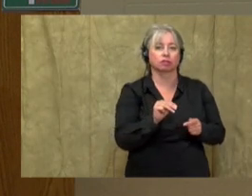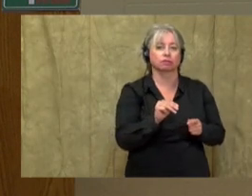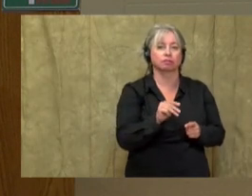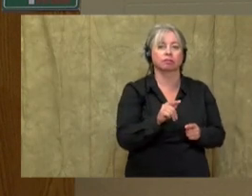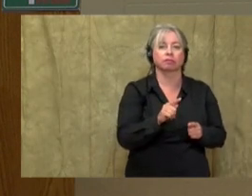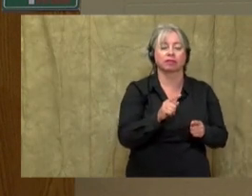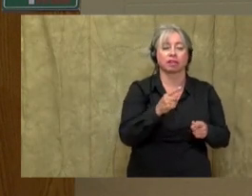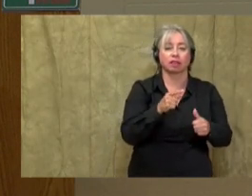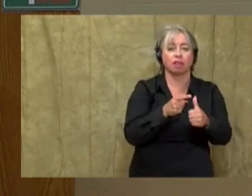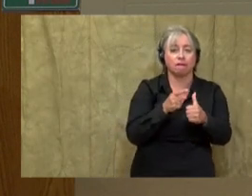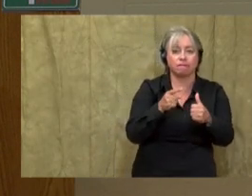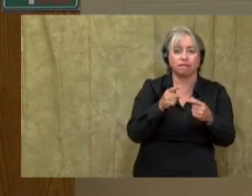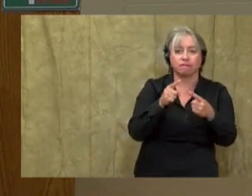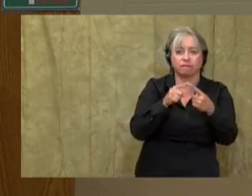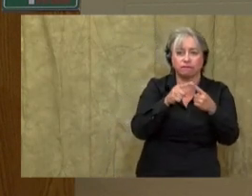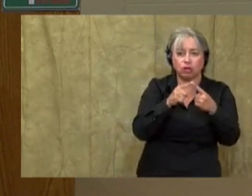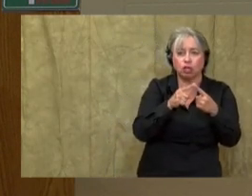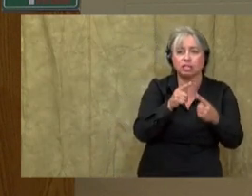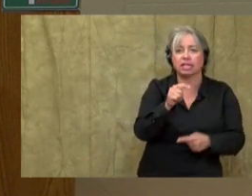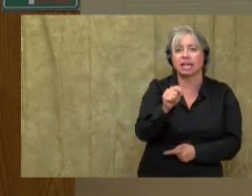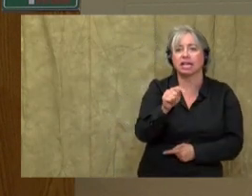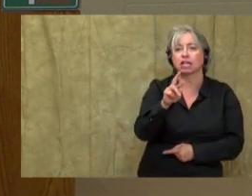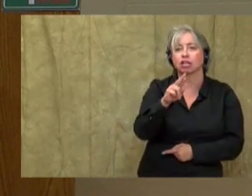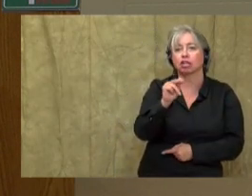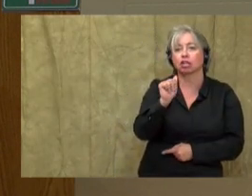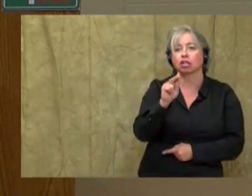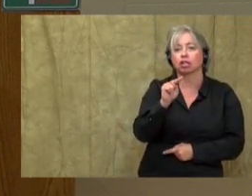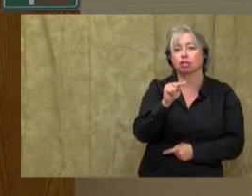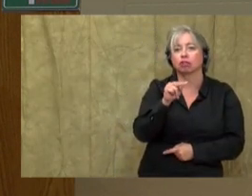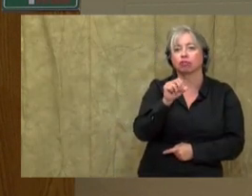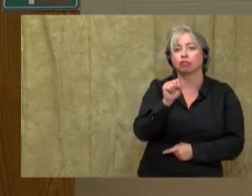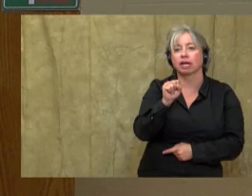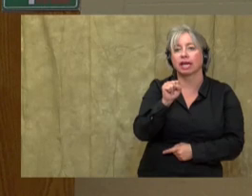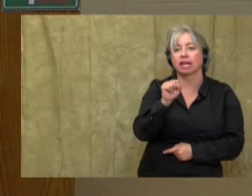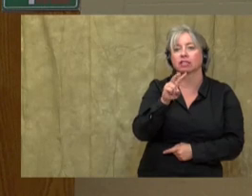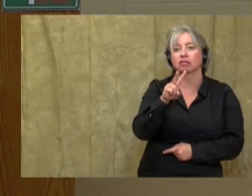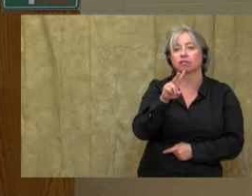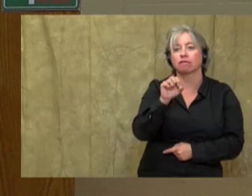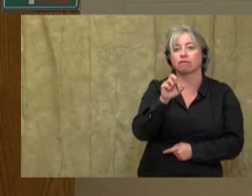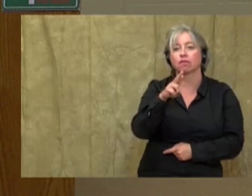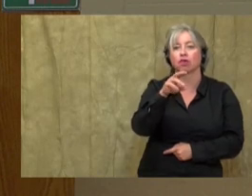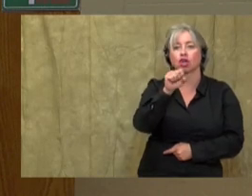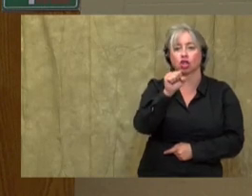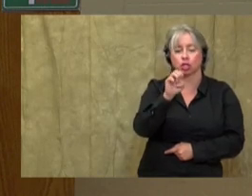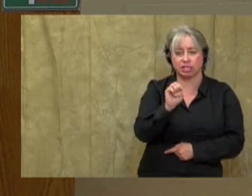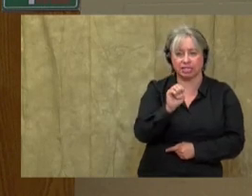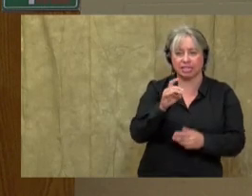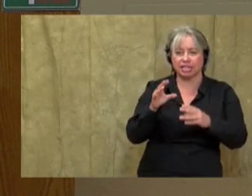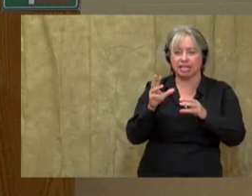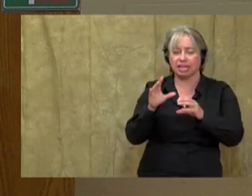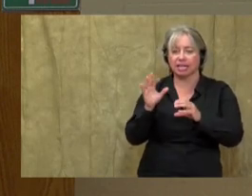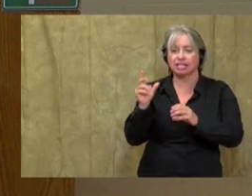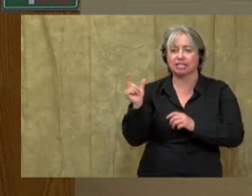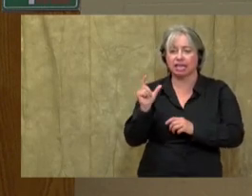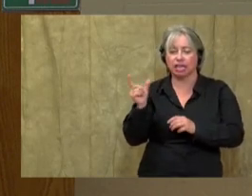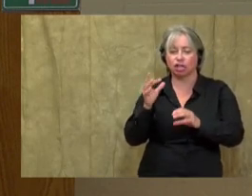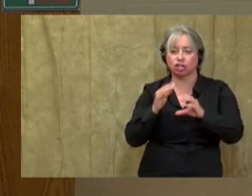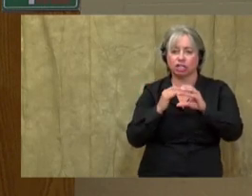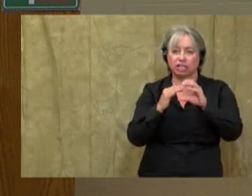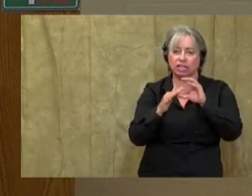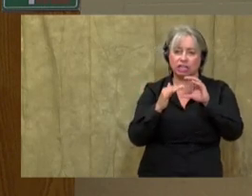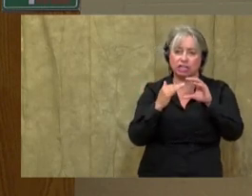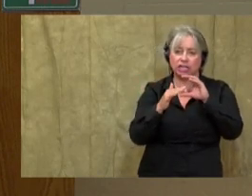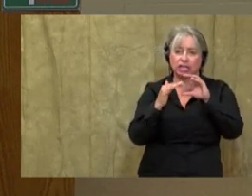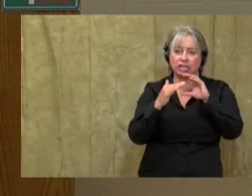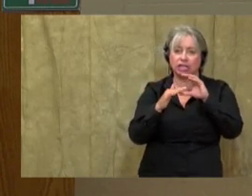transverse wave. And the unique thing about a transverse wave is that when the energy passes through, remember it's just displacing that particle of